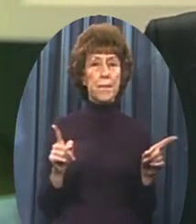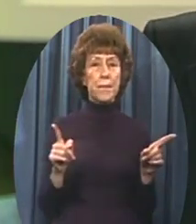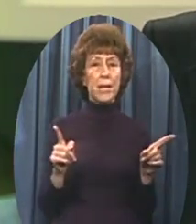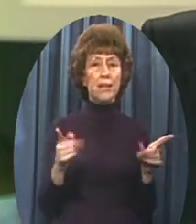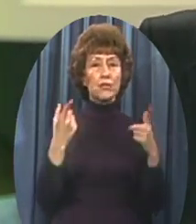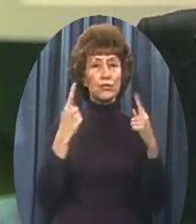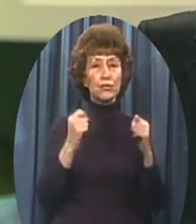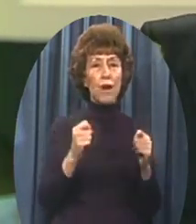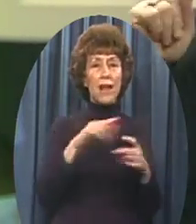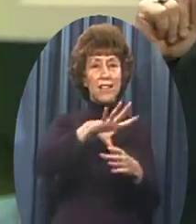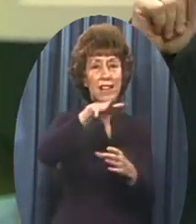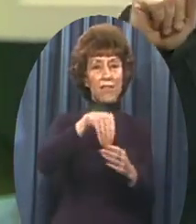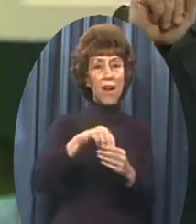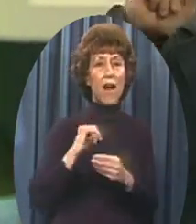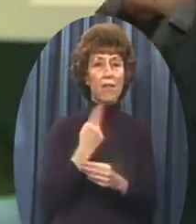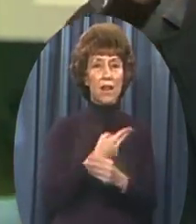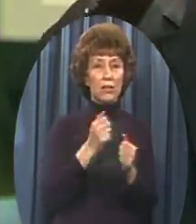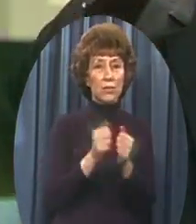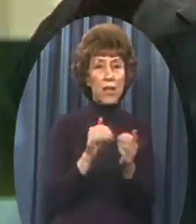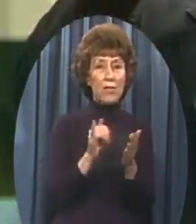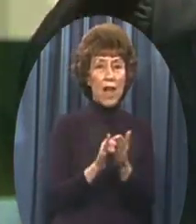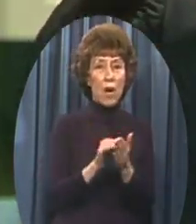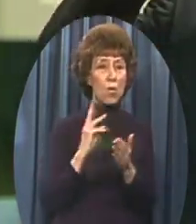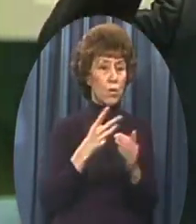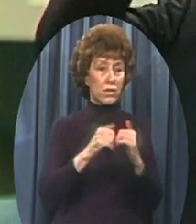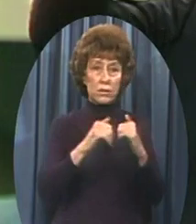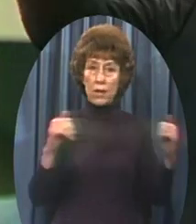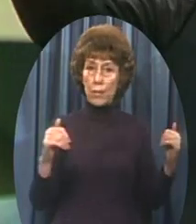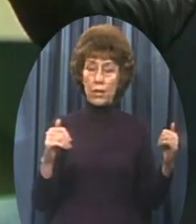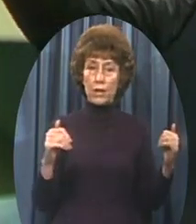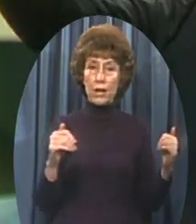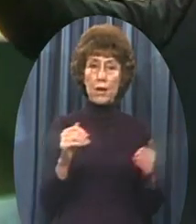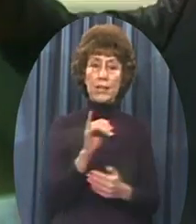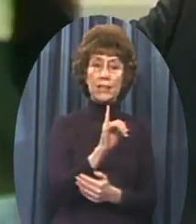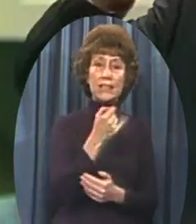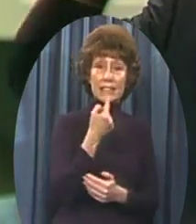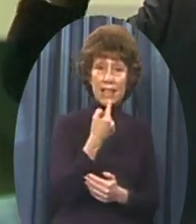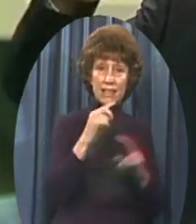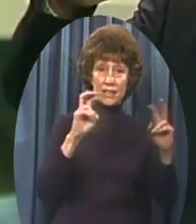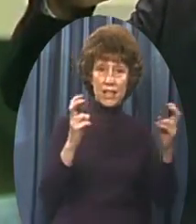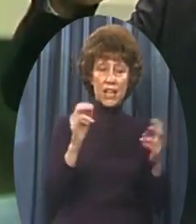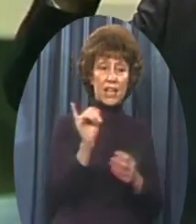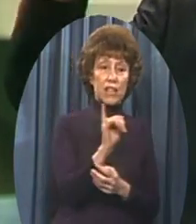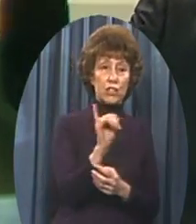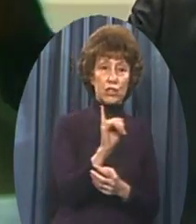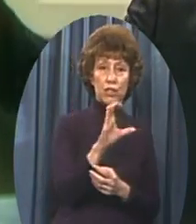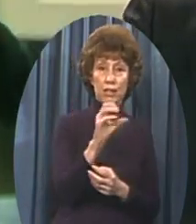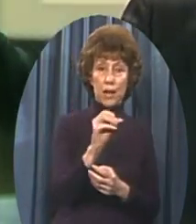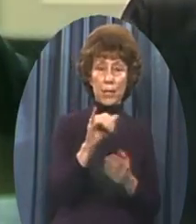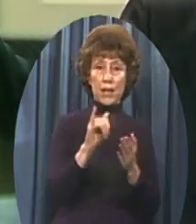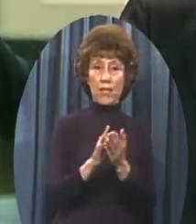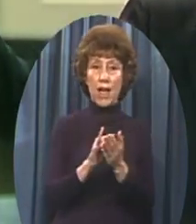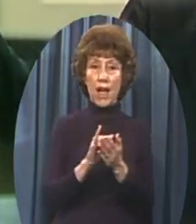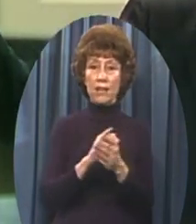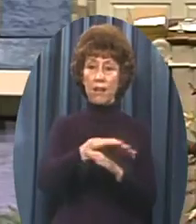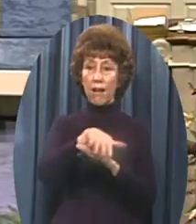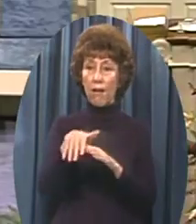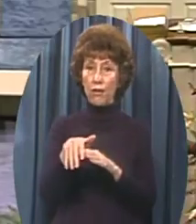this, insurance company which insures or covers Falwell's organizations in trouble.